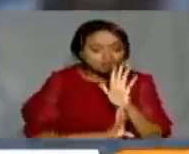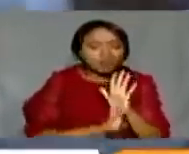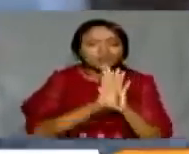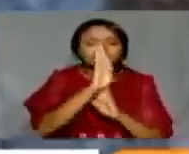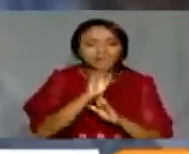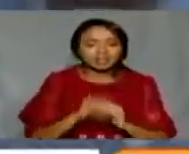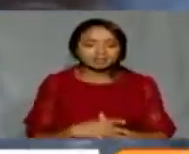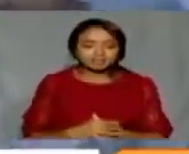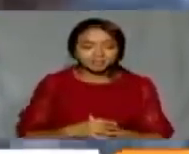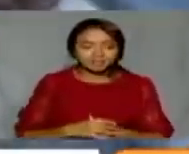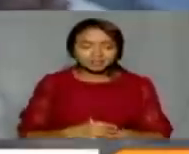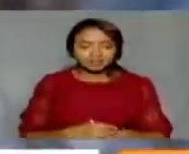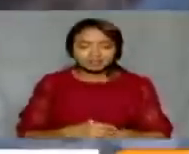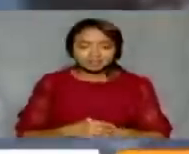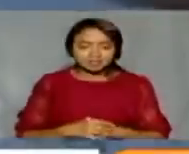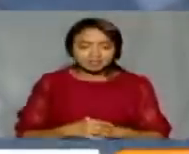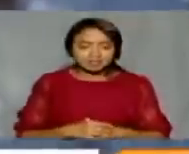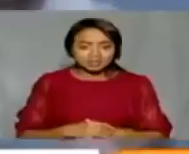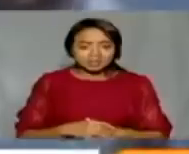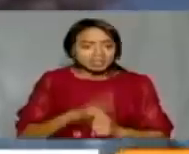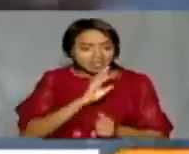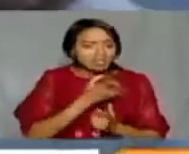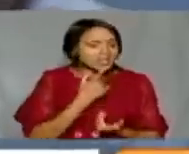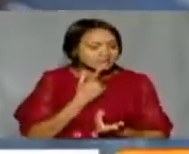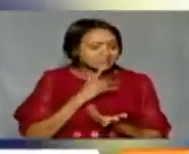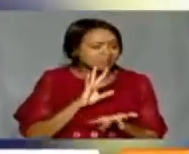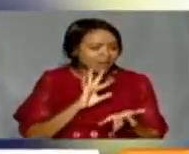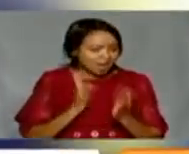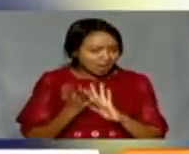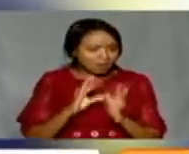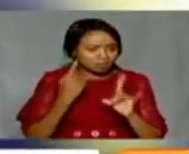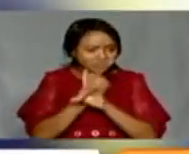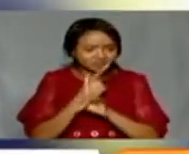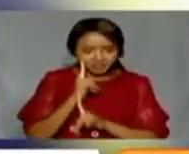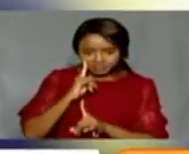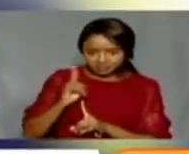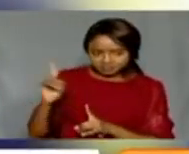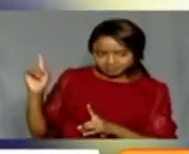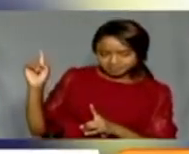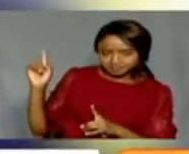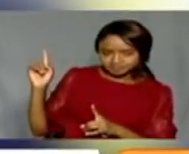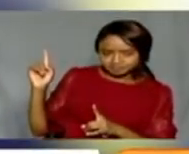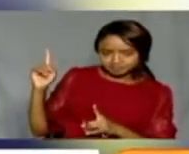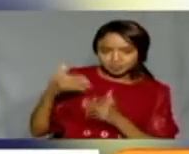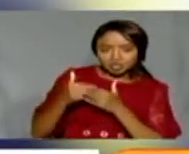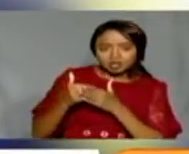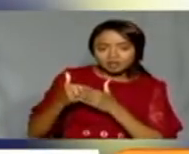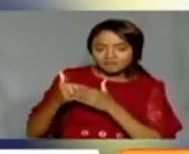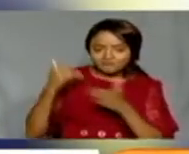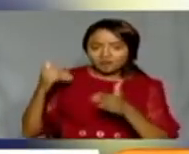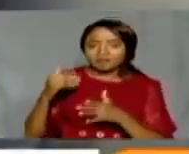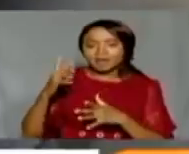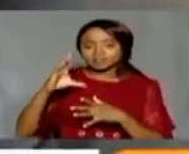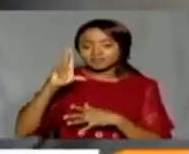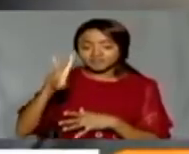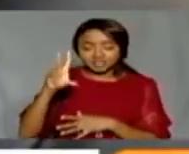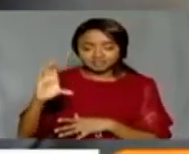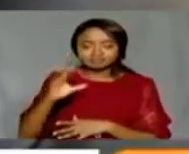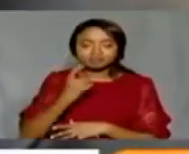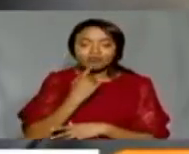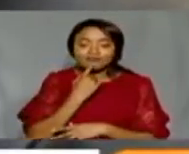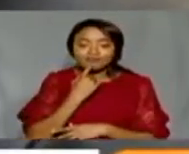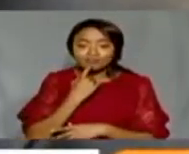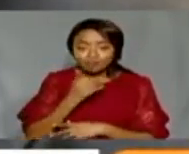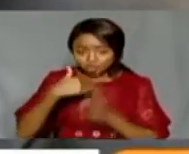During his teaching career, Mr. Lemein taught some prominent Kenyans such as Professor Ole Kare, former Chancellor of Moi University, Titus